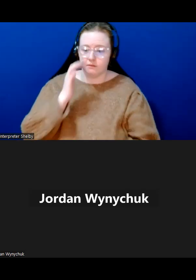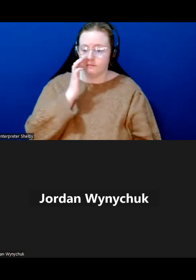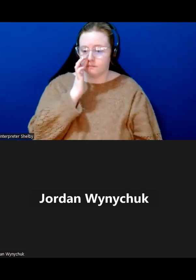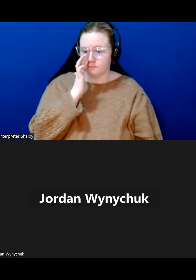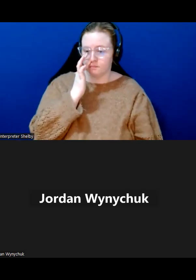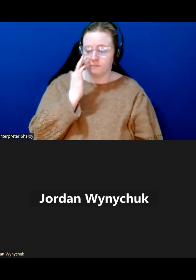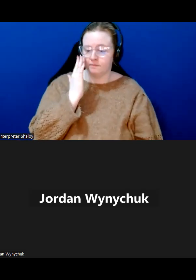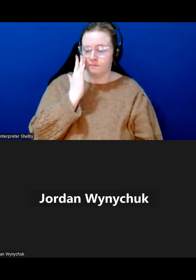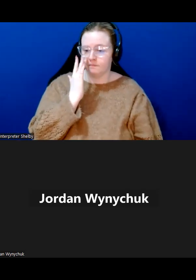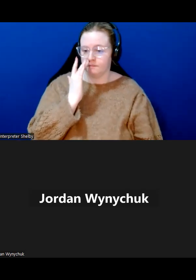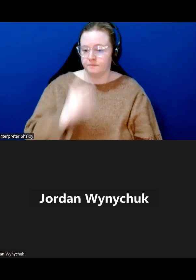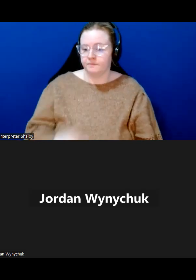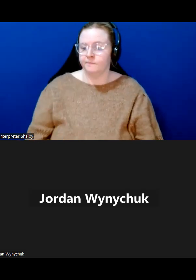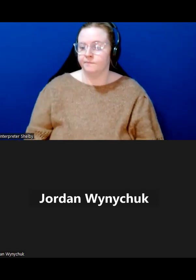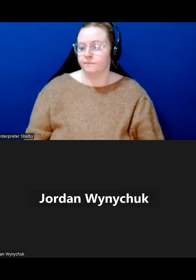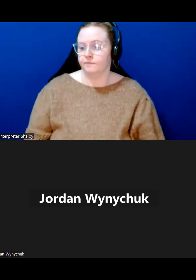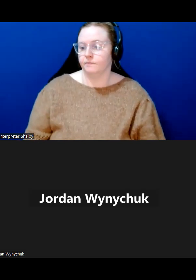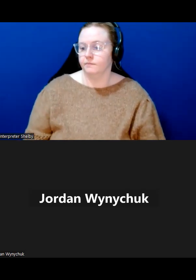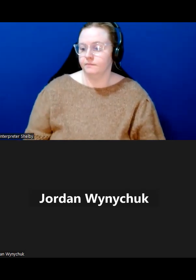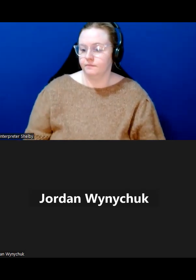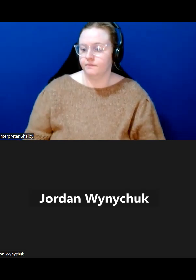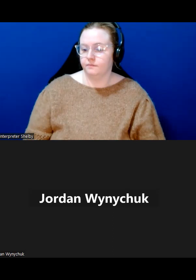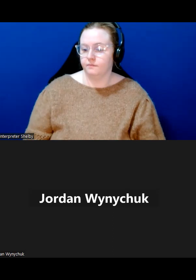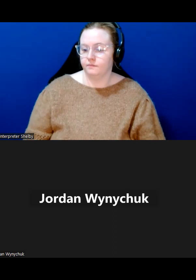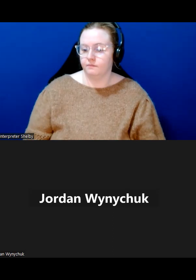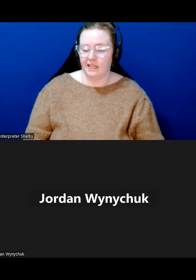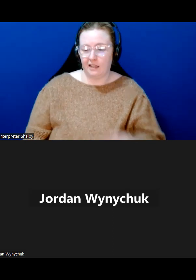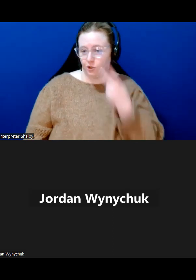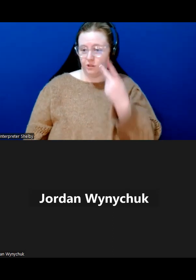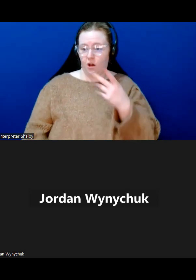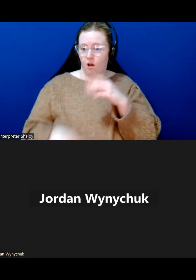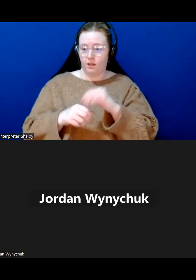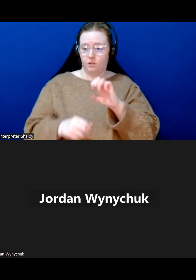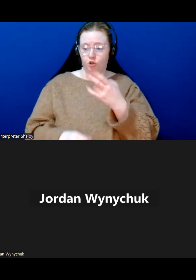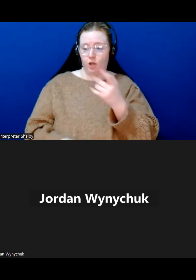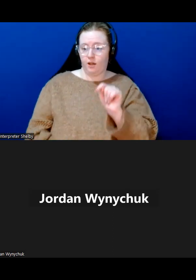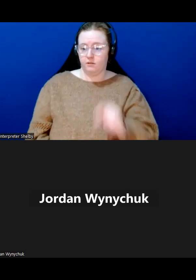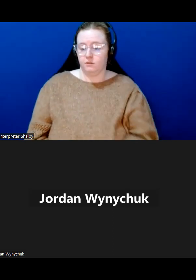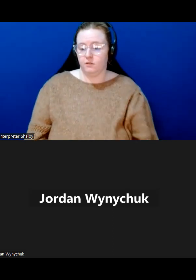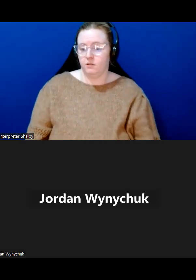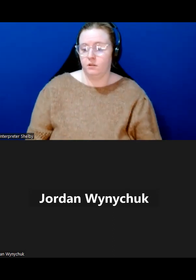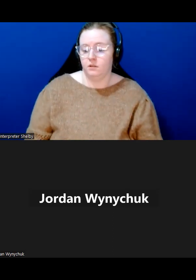and talk about it. That's all this in the chat box.